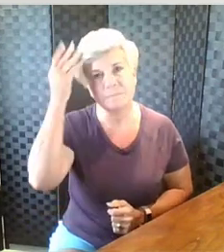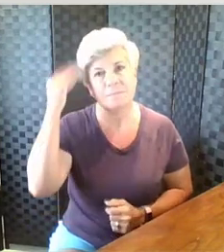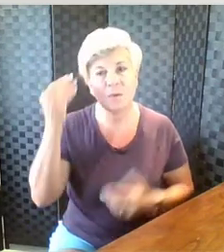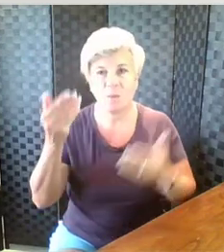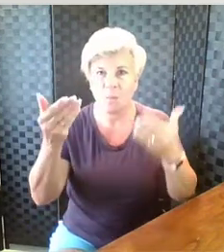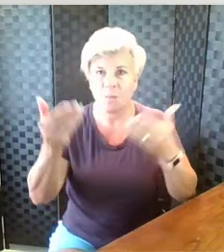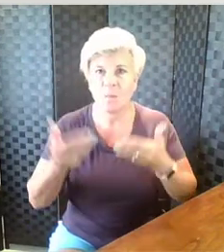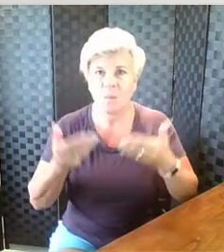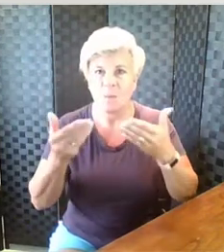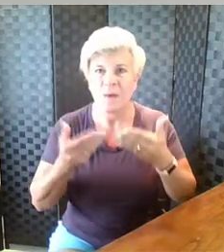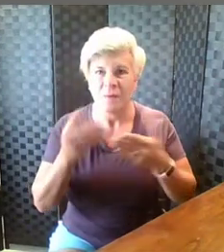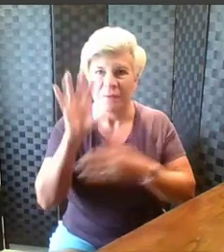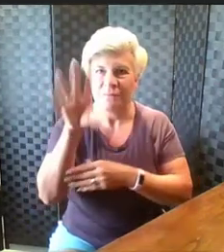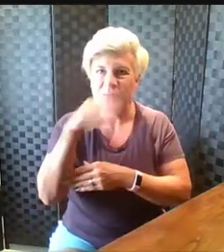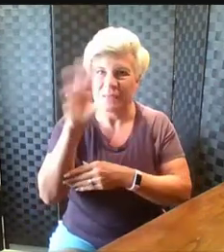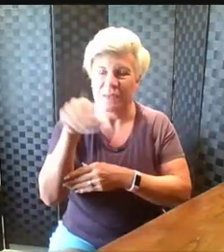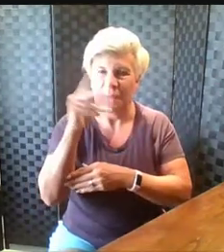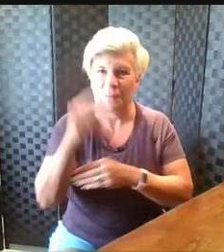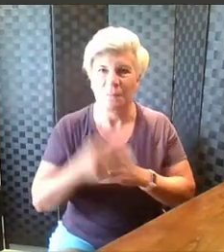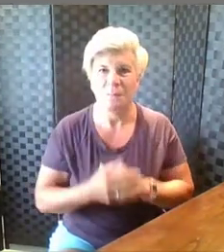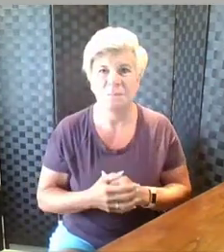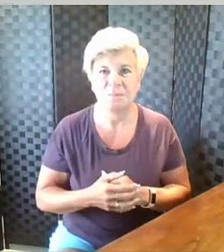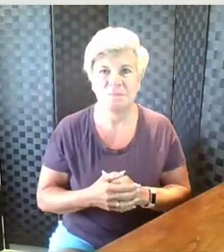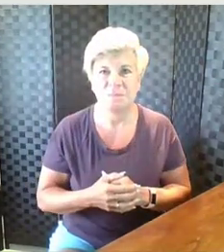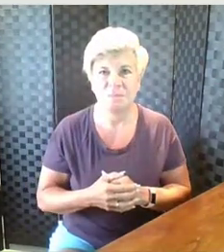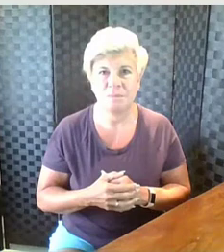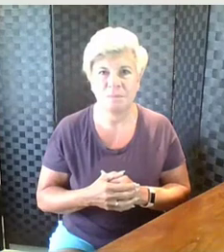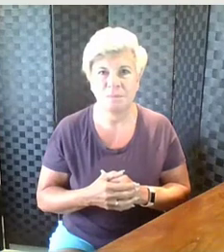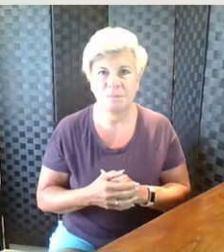Welcome to Kids Academy.